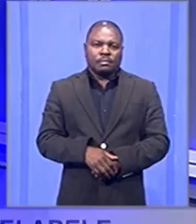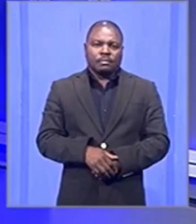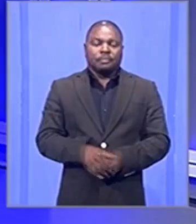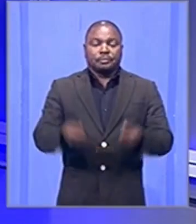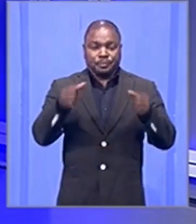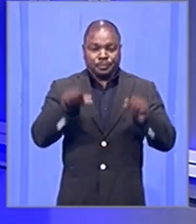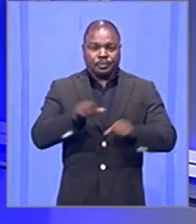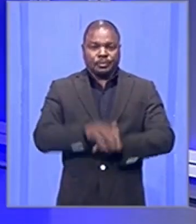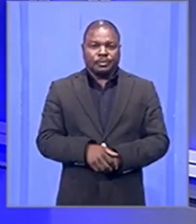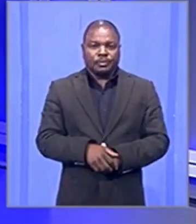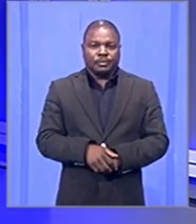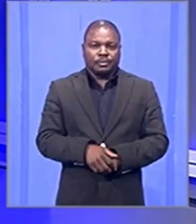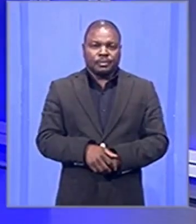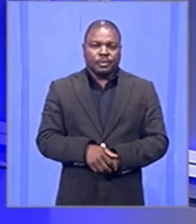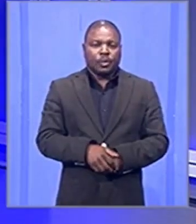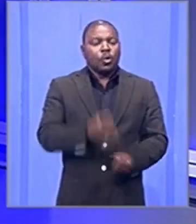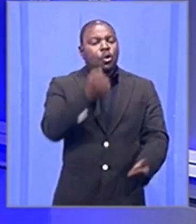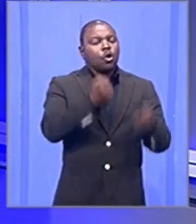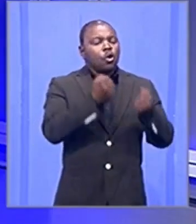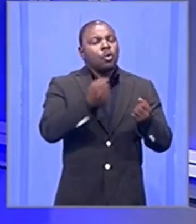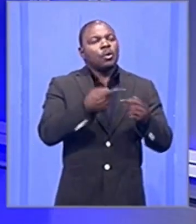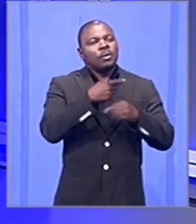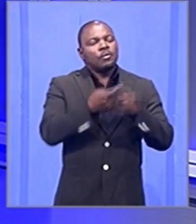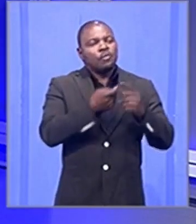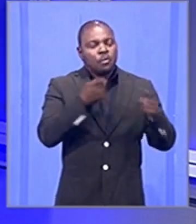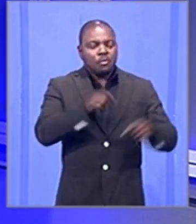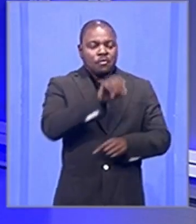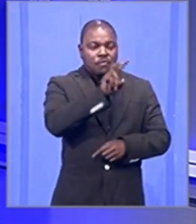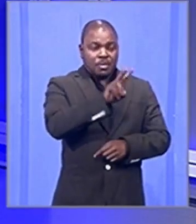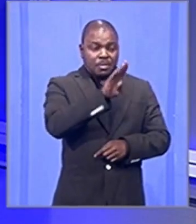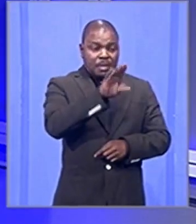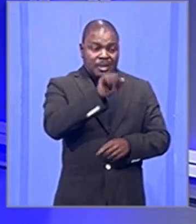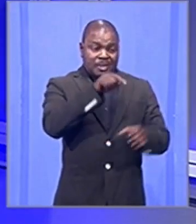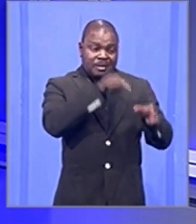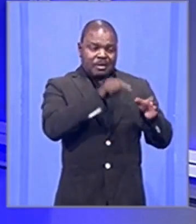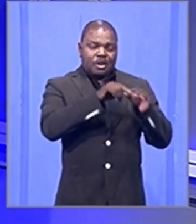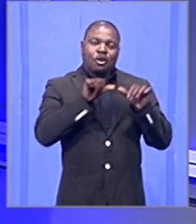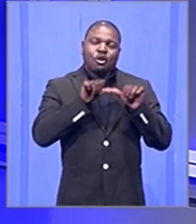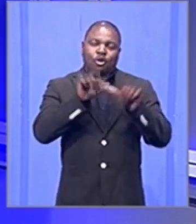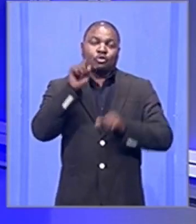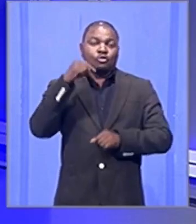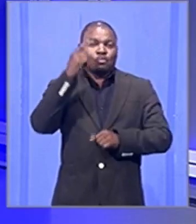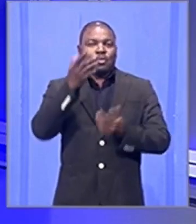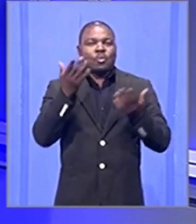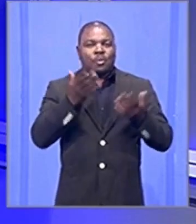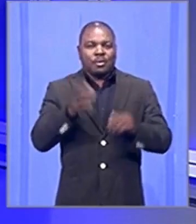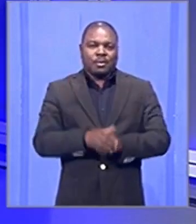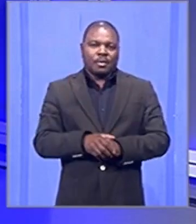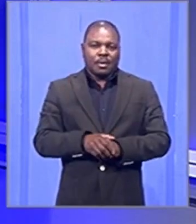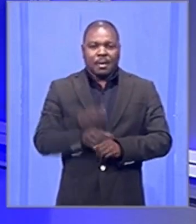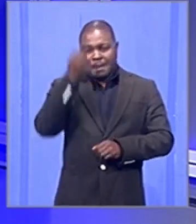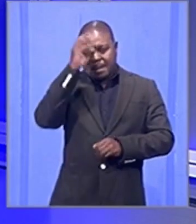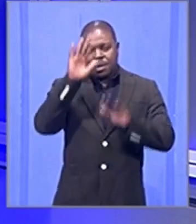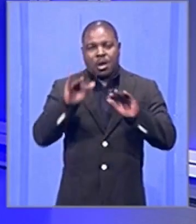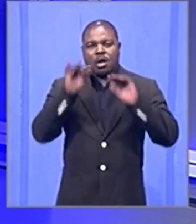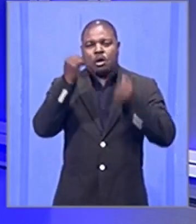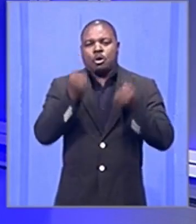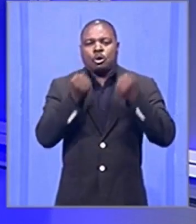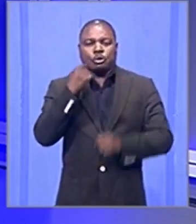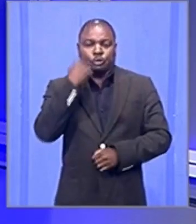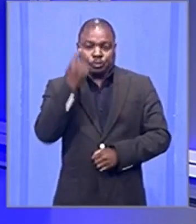Ho sa le jwalo nyewe e amanang le banka e putlameng ya VBS e lebeletse ho tswela pele hosane le kgotleng le phahameng la dinyewe la Pretoria